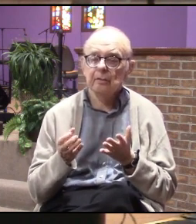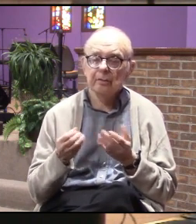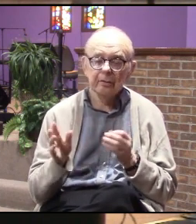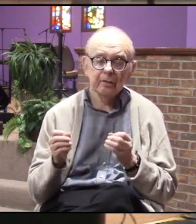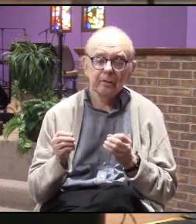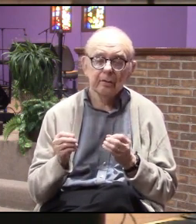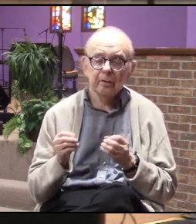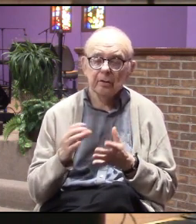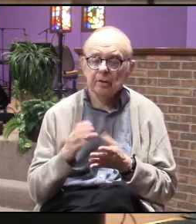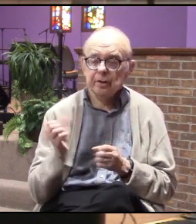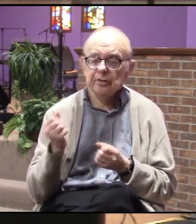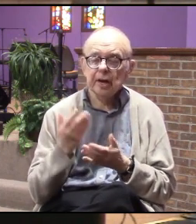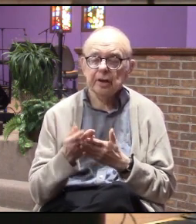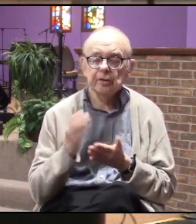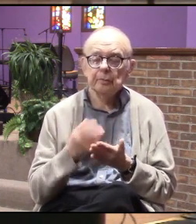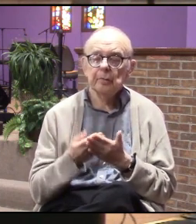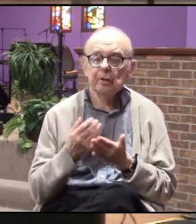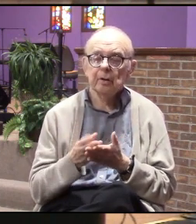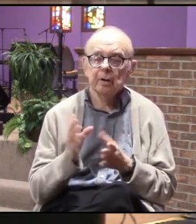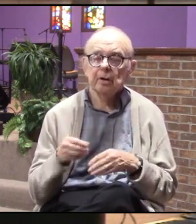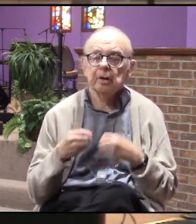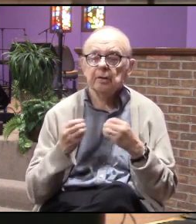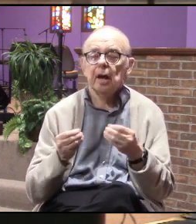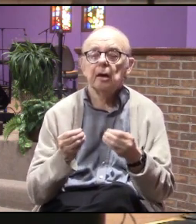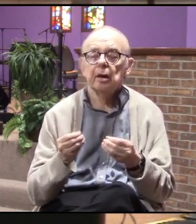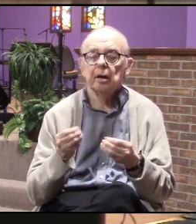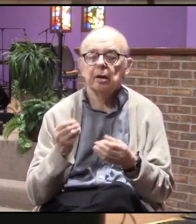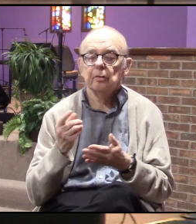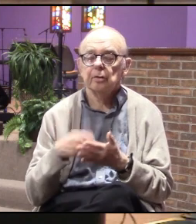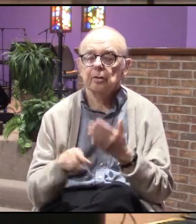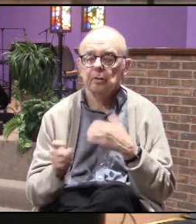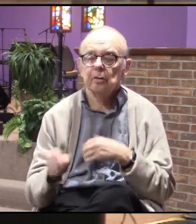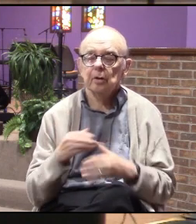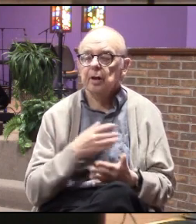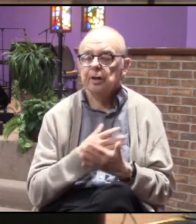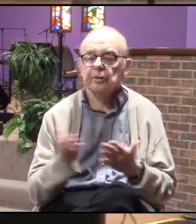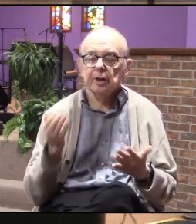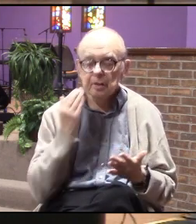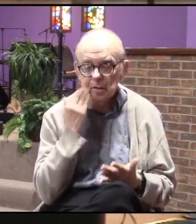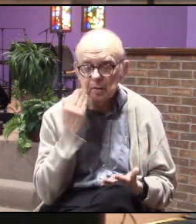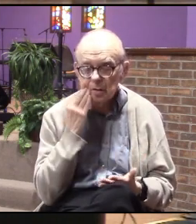they've already taken your order. They've given you how much it is, and then the next thing you